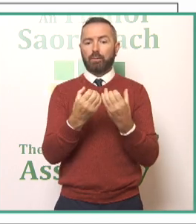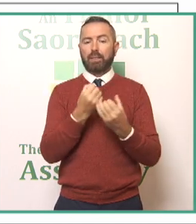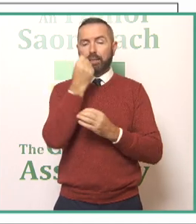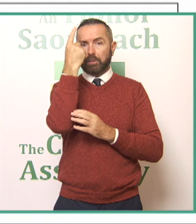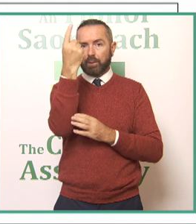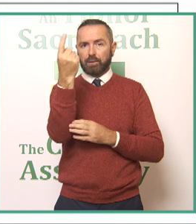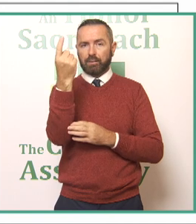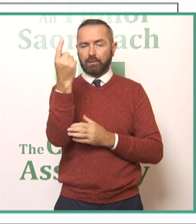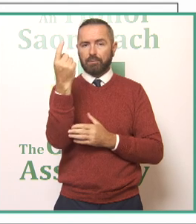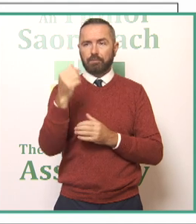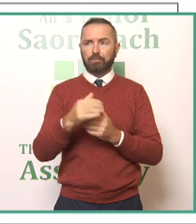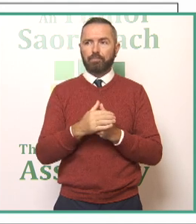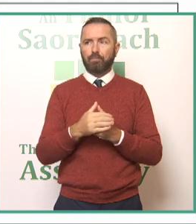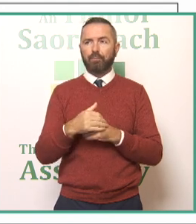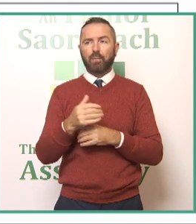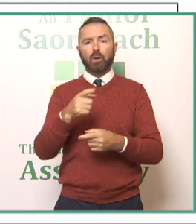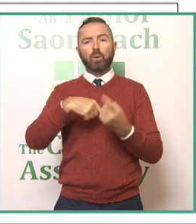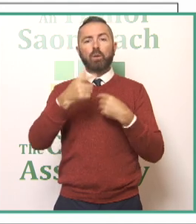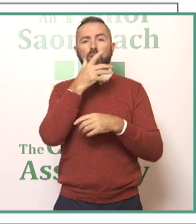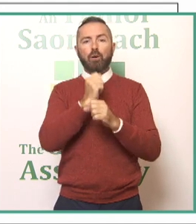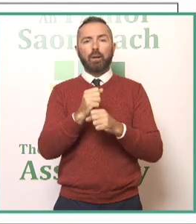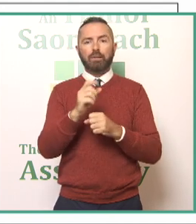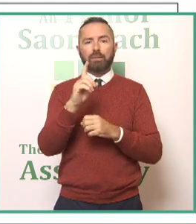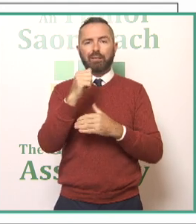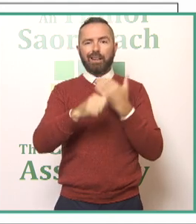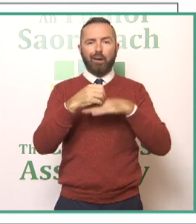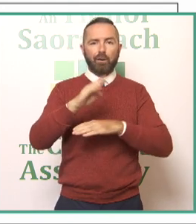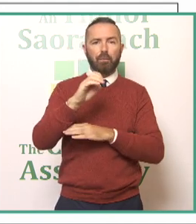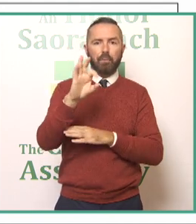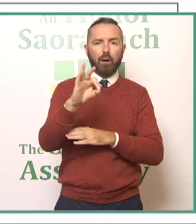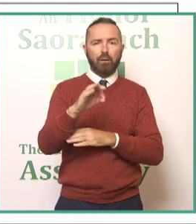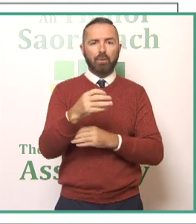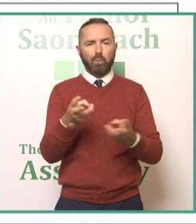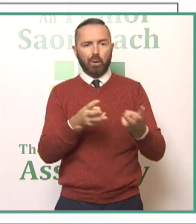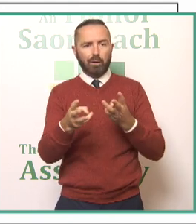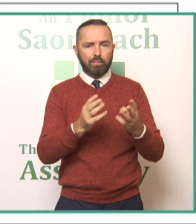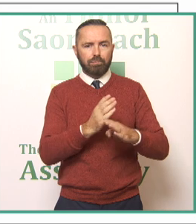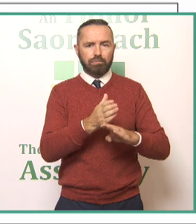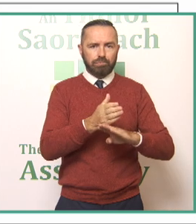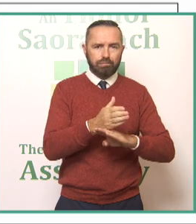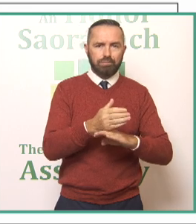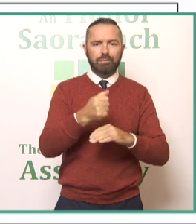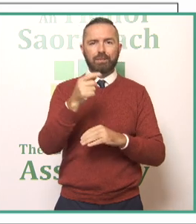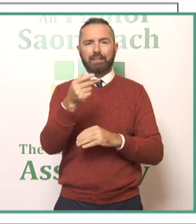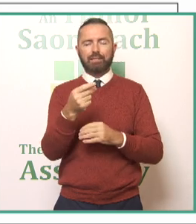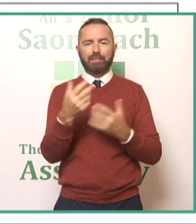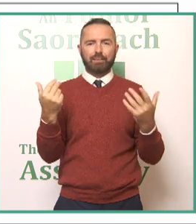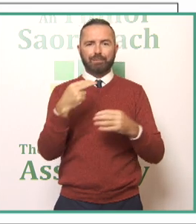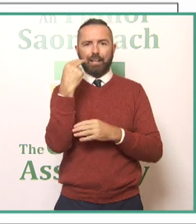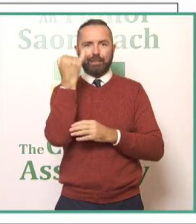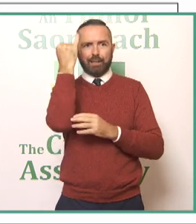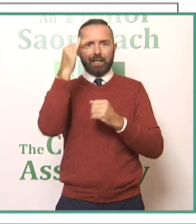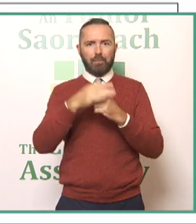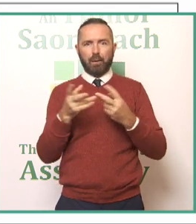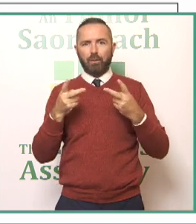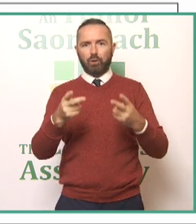spirit. You know, we talked about the day in the bog and, you know, this romantic notion of the cutting of the turf, and